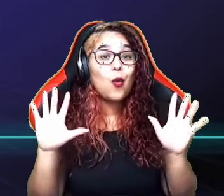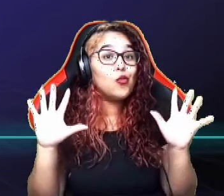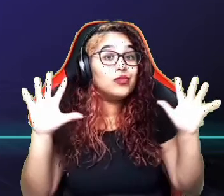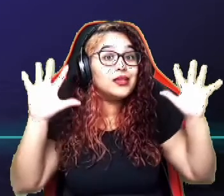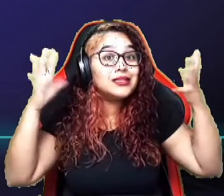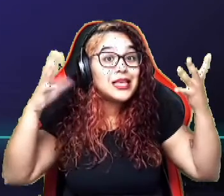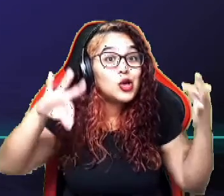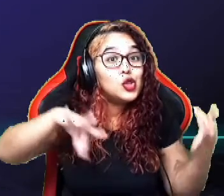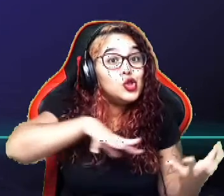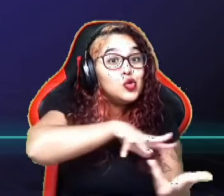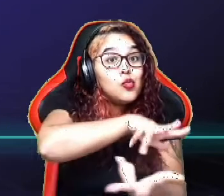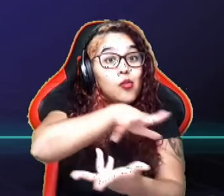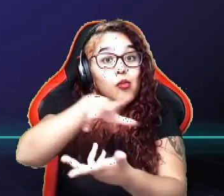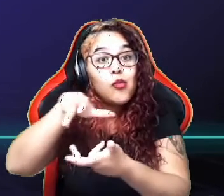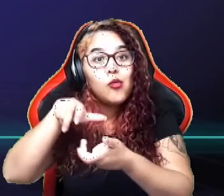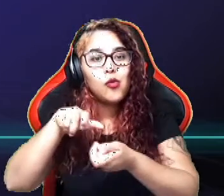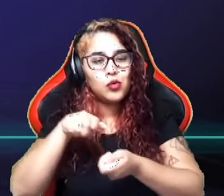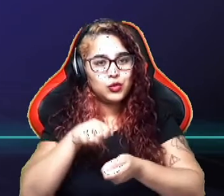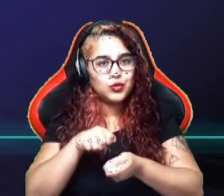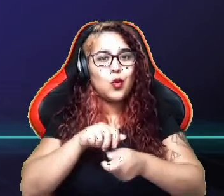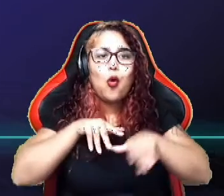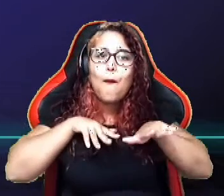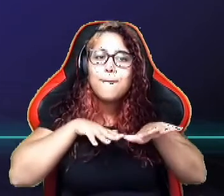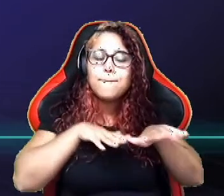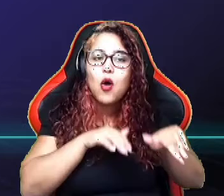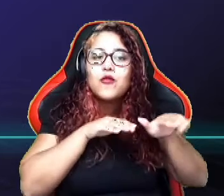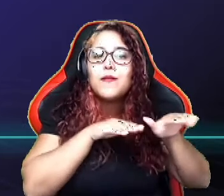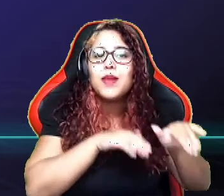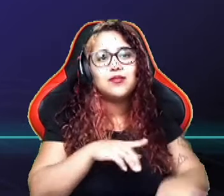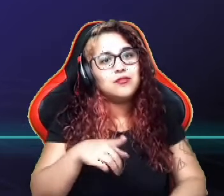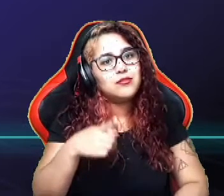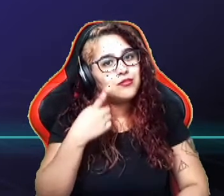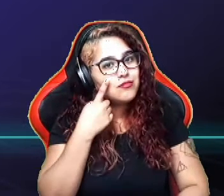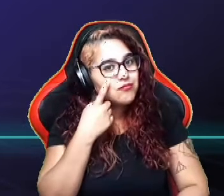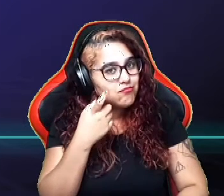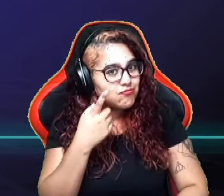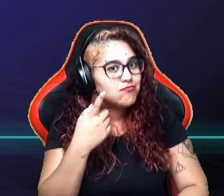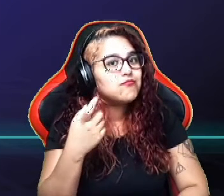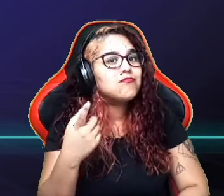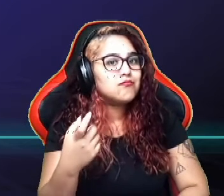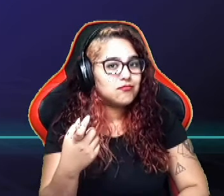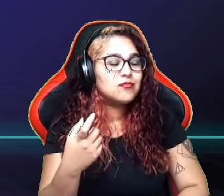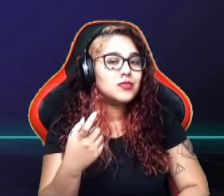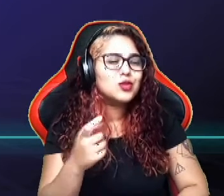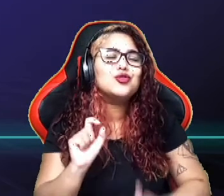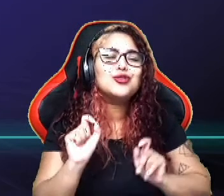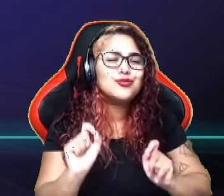close. So what's happening all over the world, it's an interesting